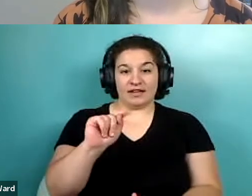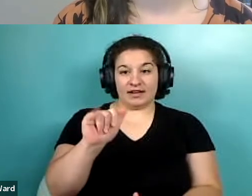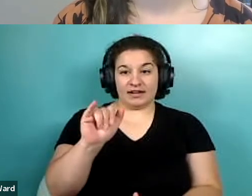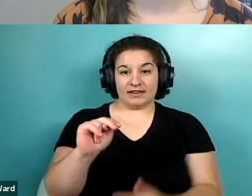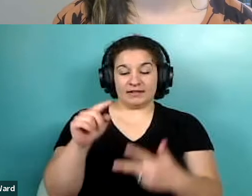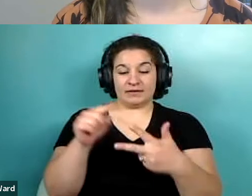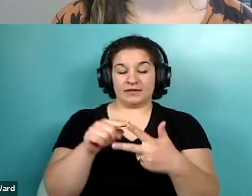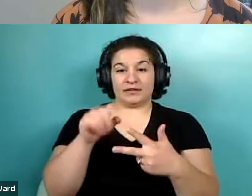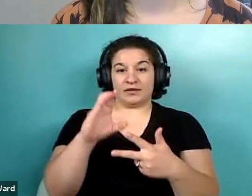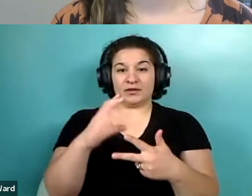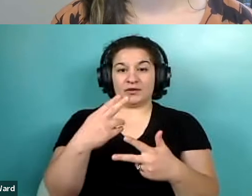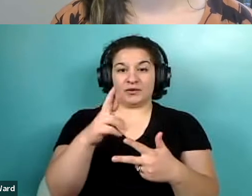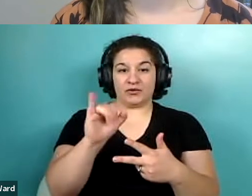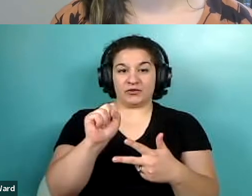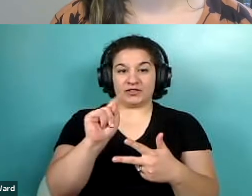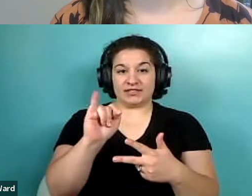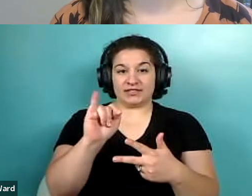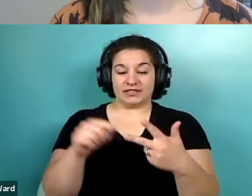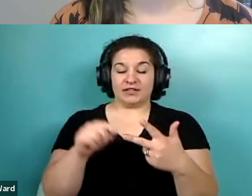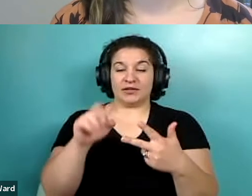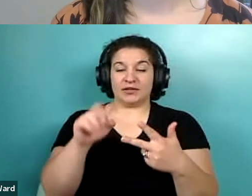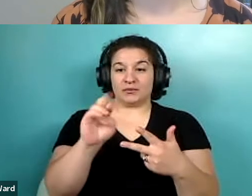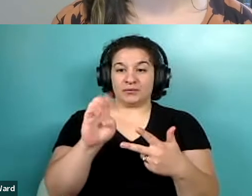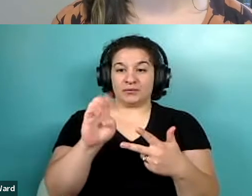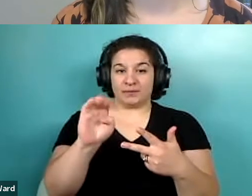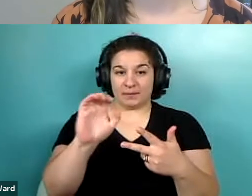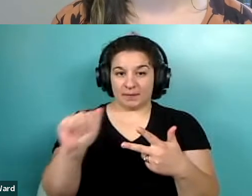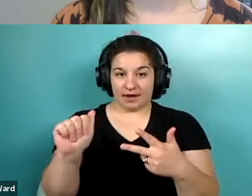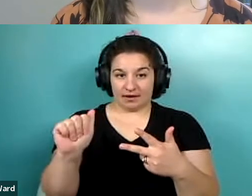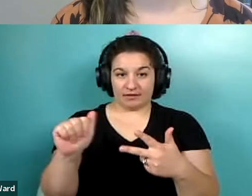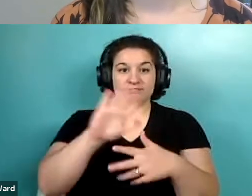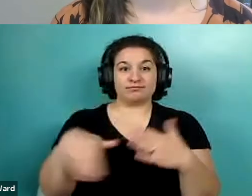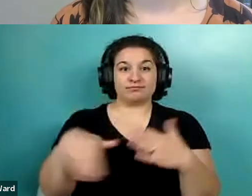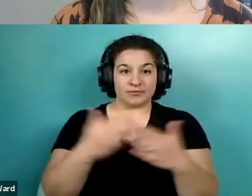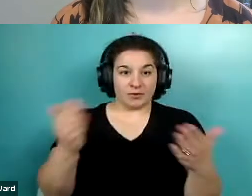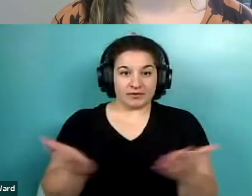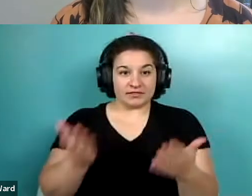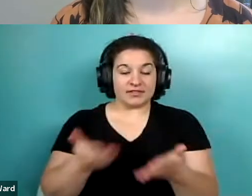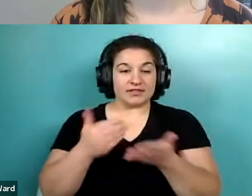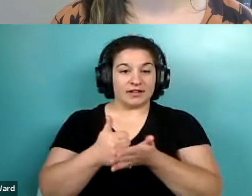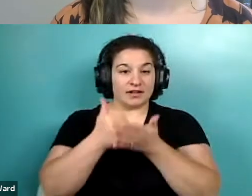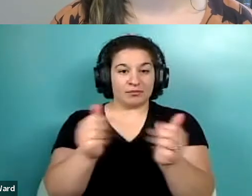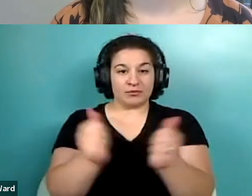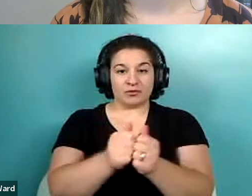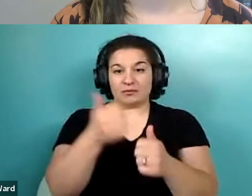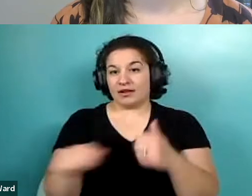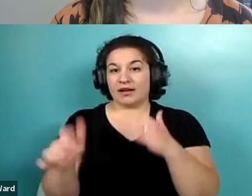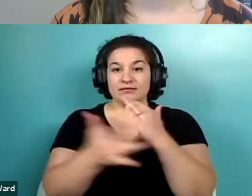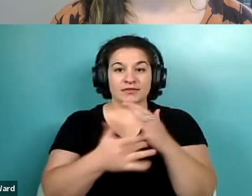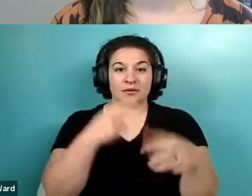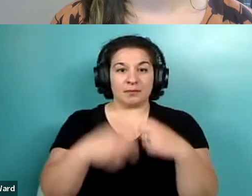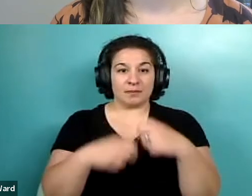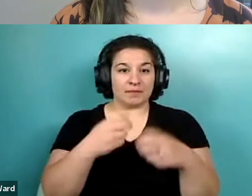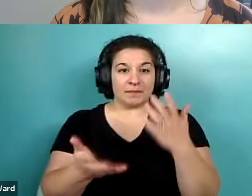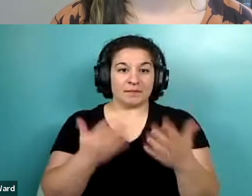help you with any technical problems that you might have during this presentation. That includes the sound, the captioning, seeing the video,